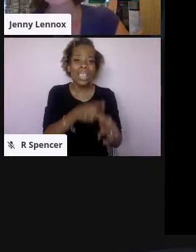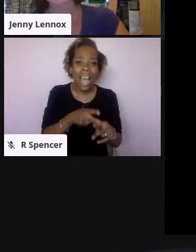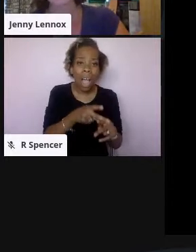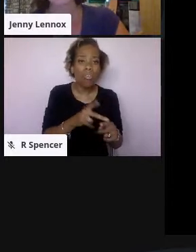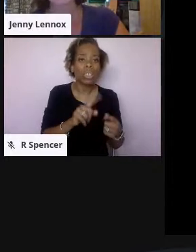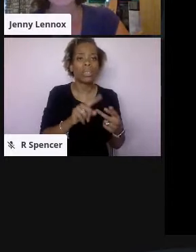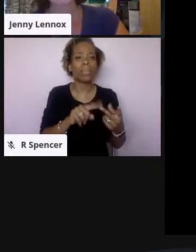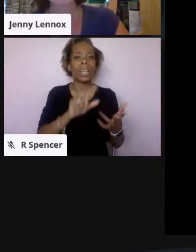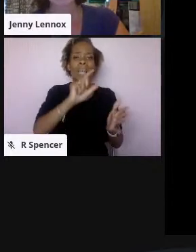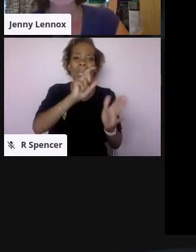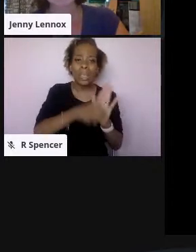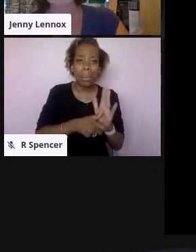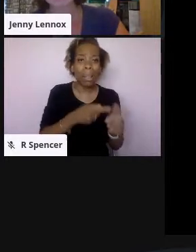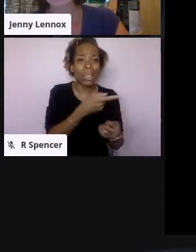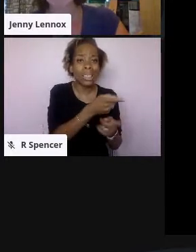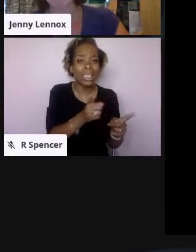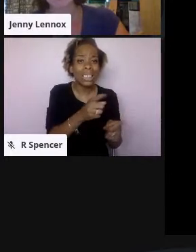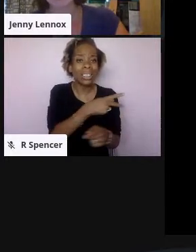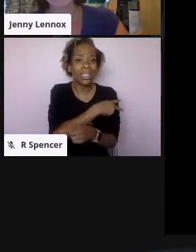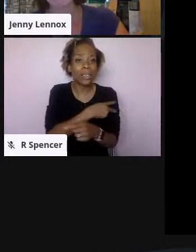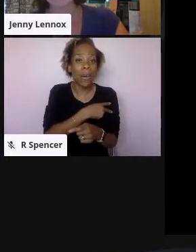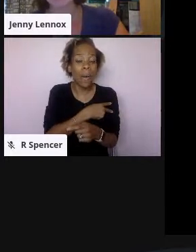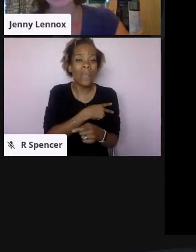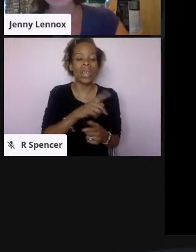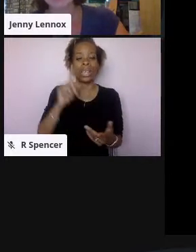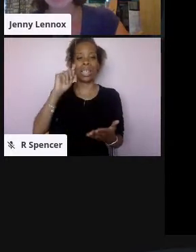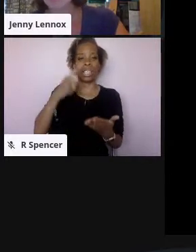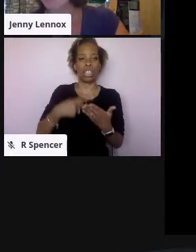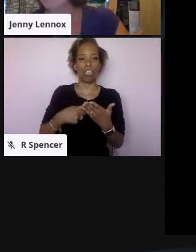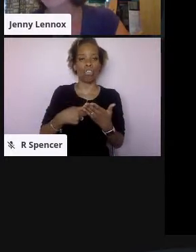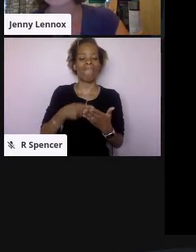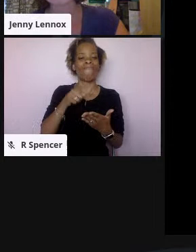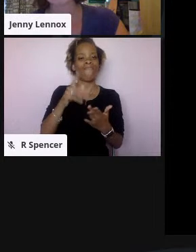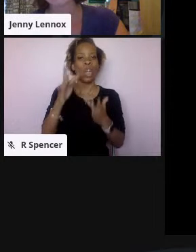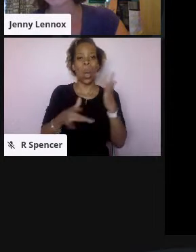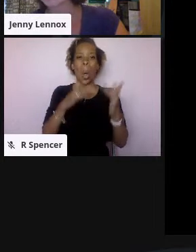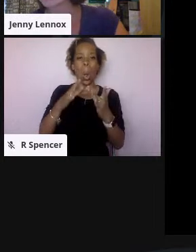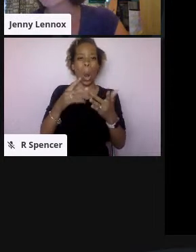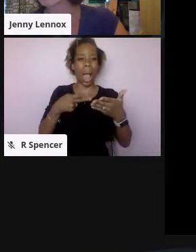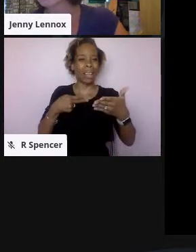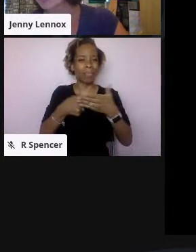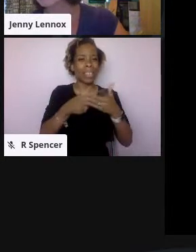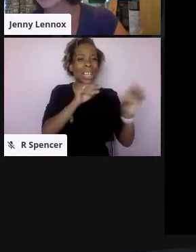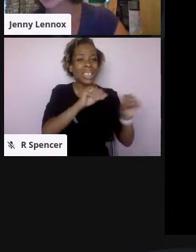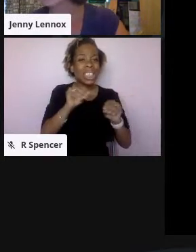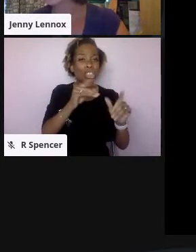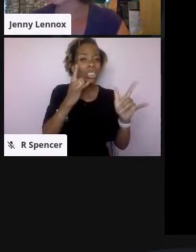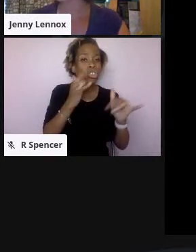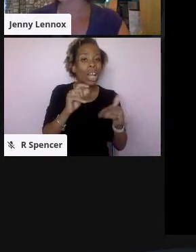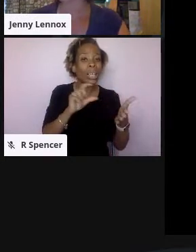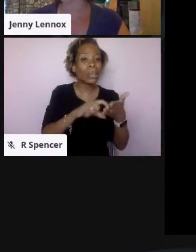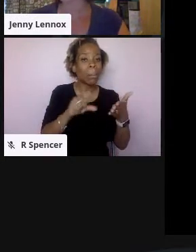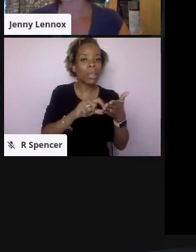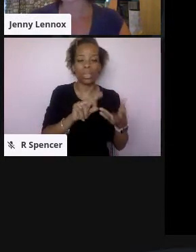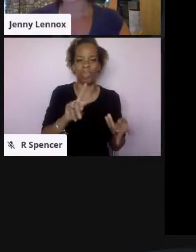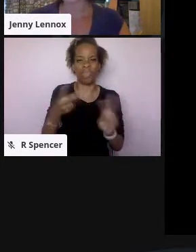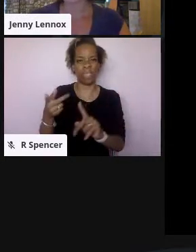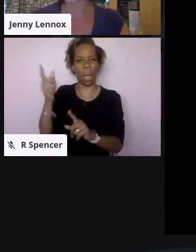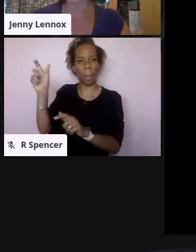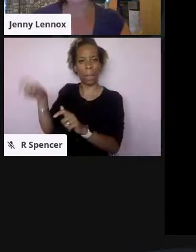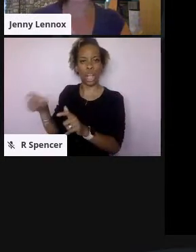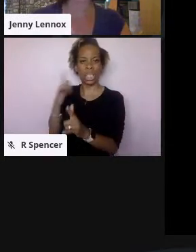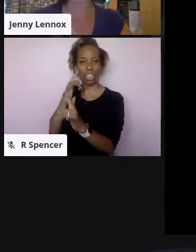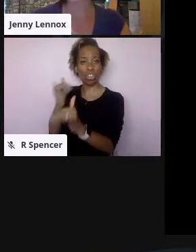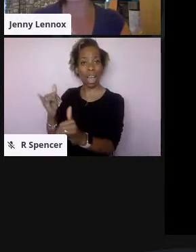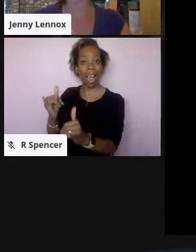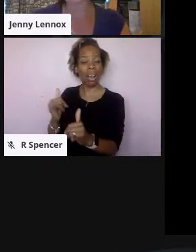so they made a decision to take that aspect of the online learning off the individual teaching staff. So it can change things, and